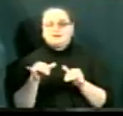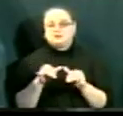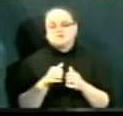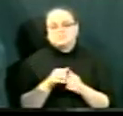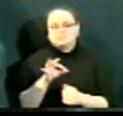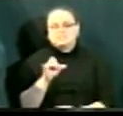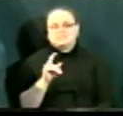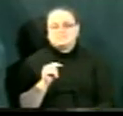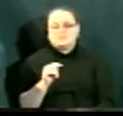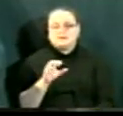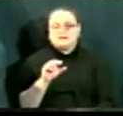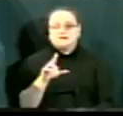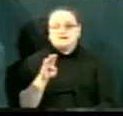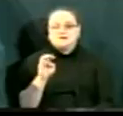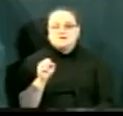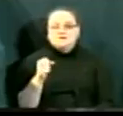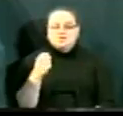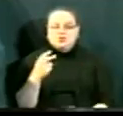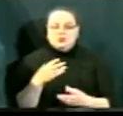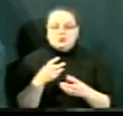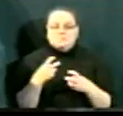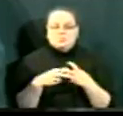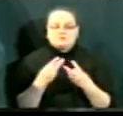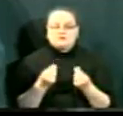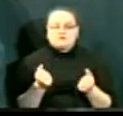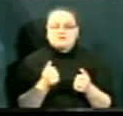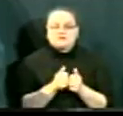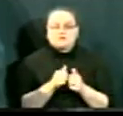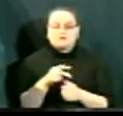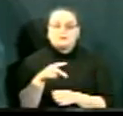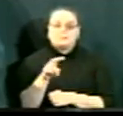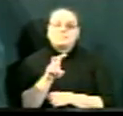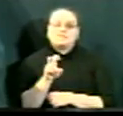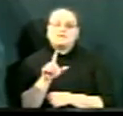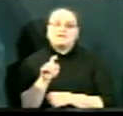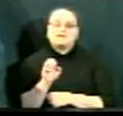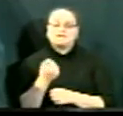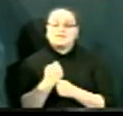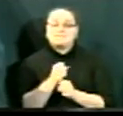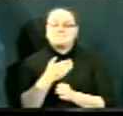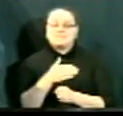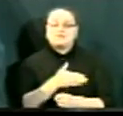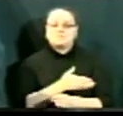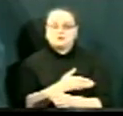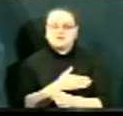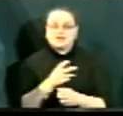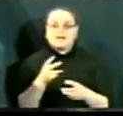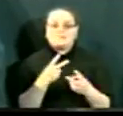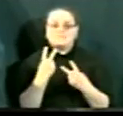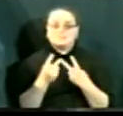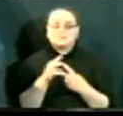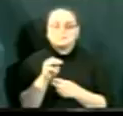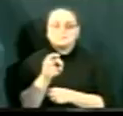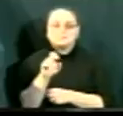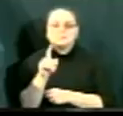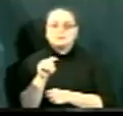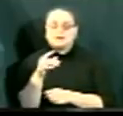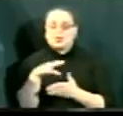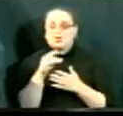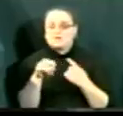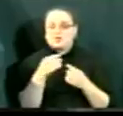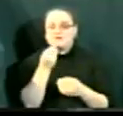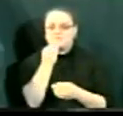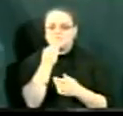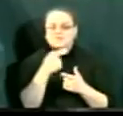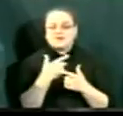little cubes. I problem solved as I worked puzzles, and I sang and made music. I visited the market to learn about foods, and I made the